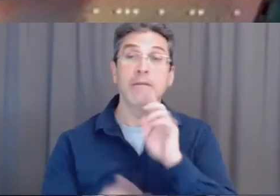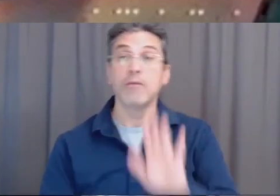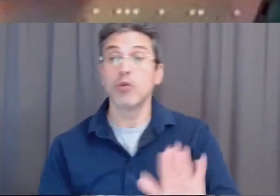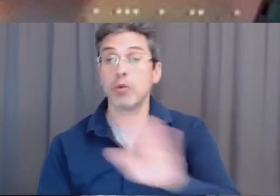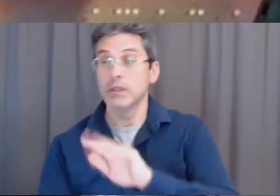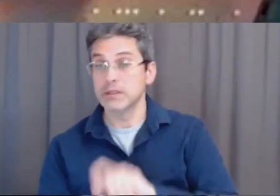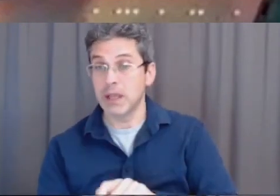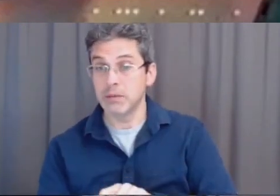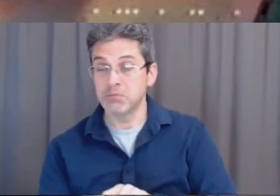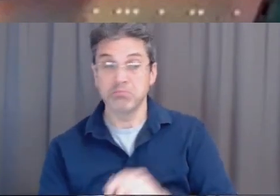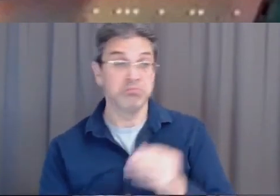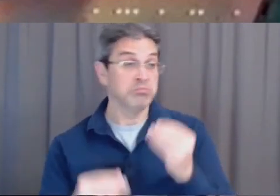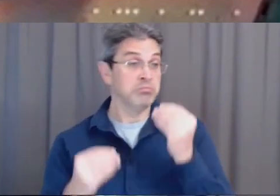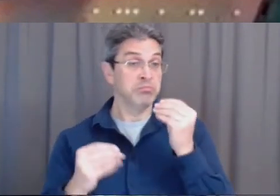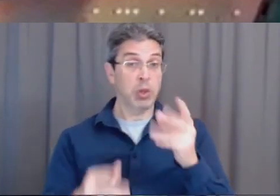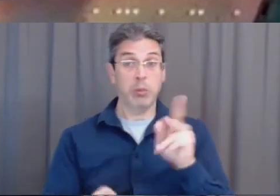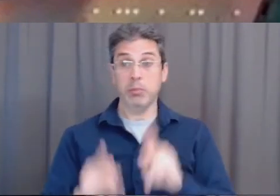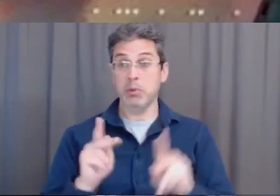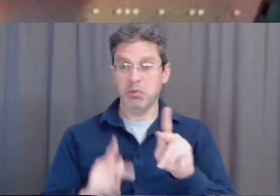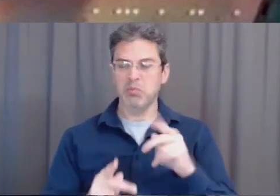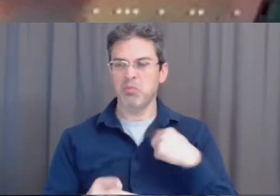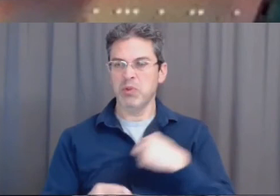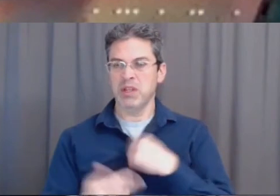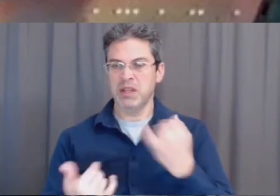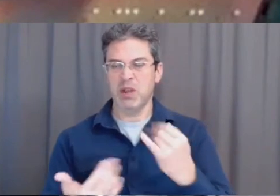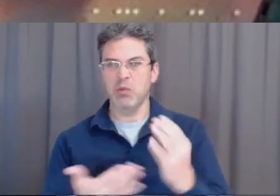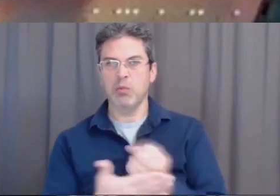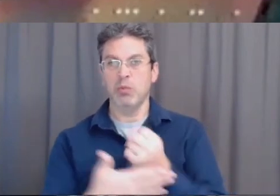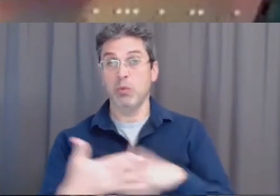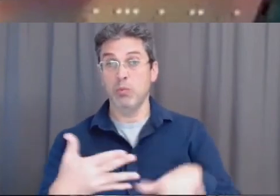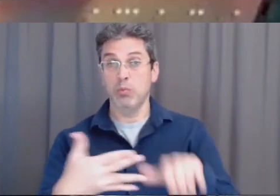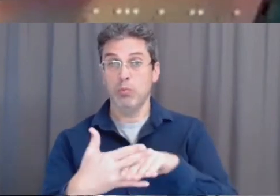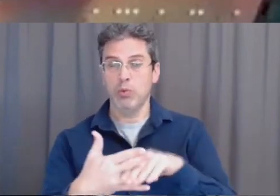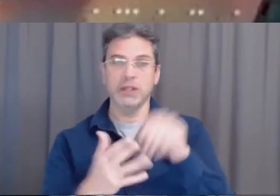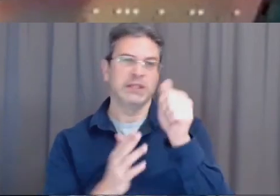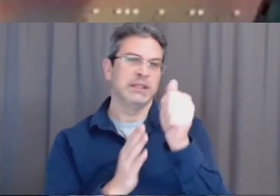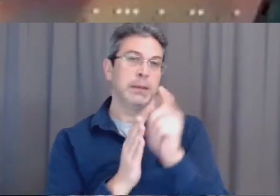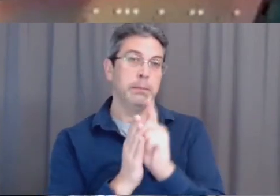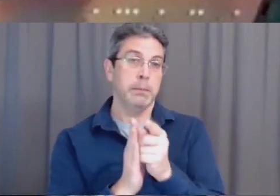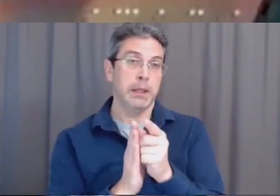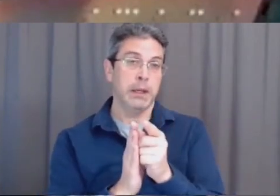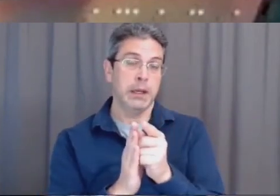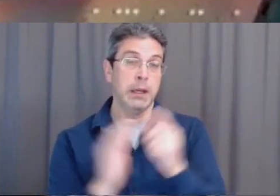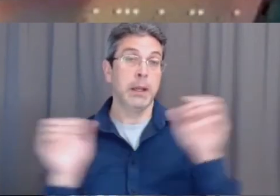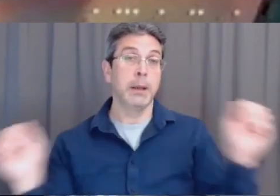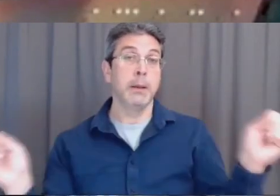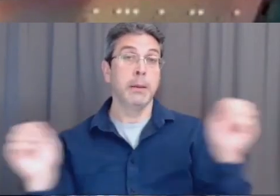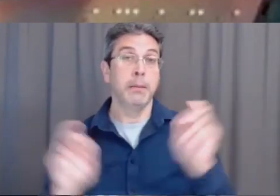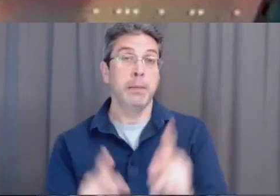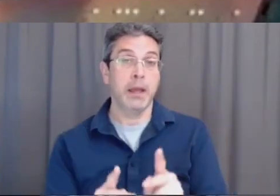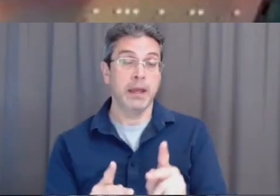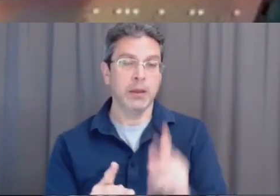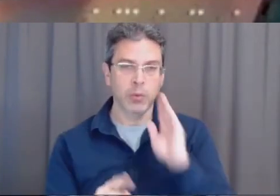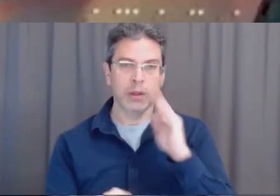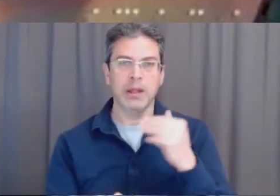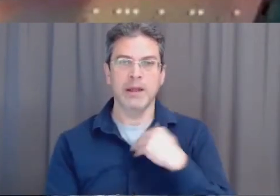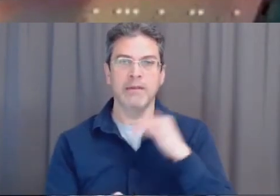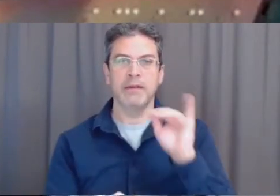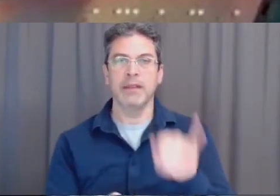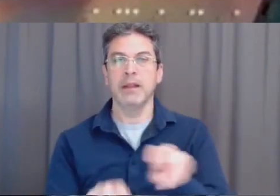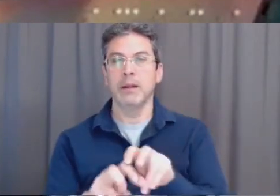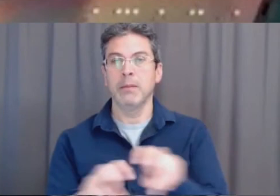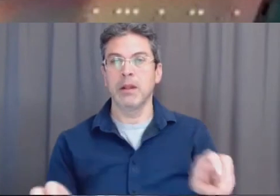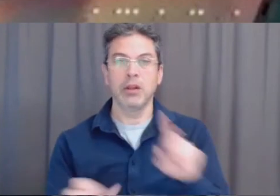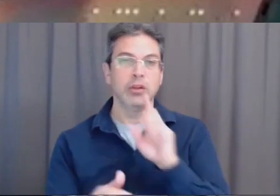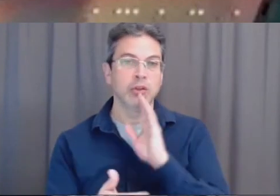we're going to step back and take a 10-minute break, and then we'll come back with the panel on Making